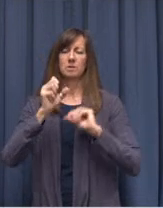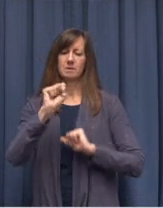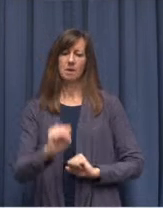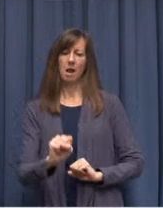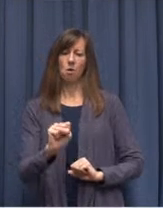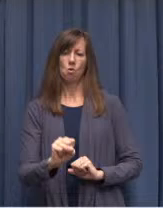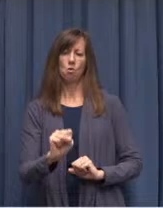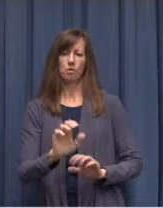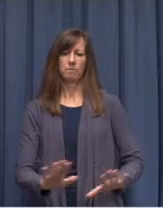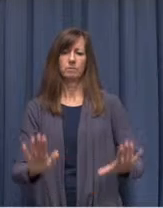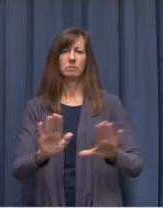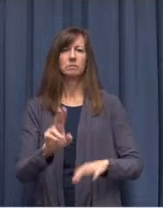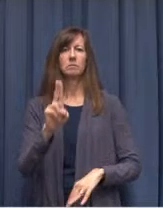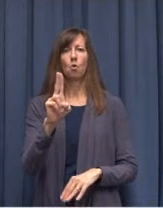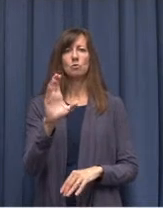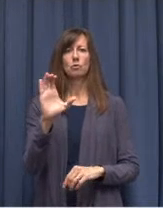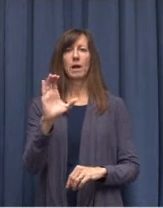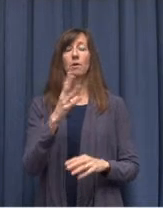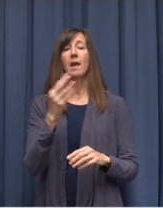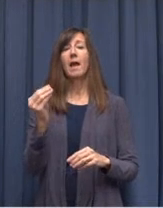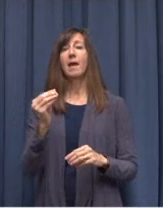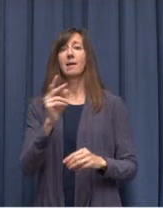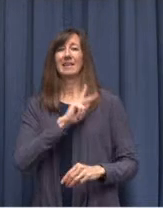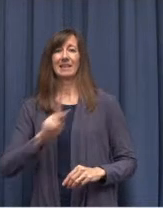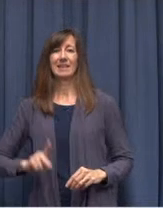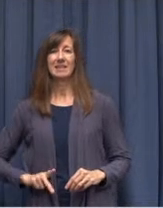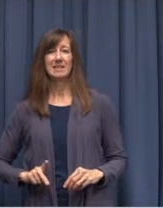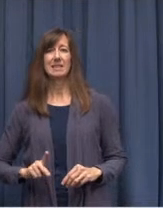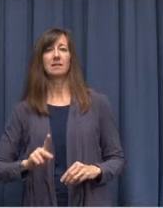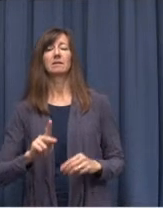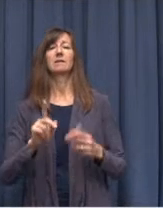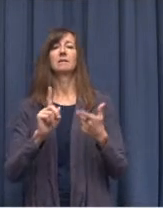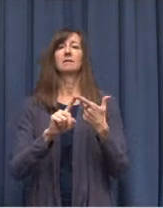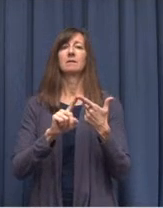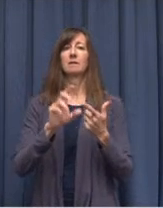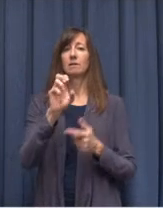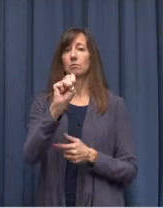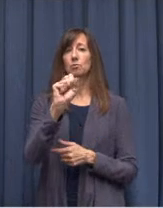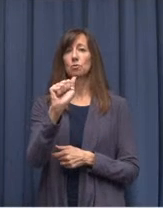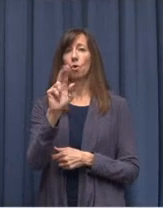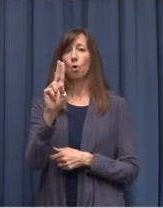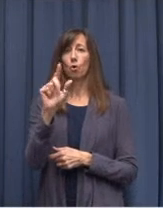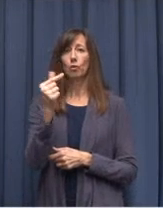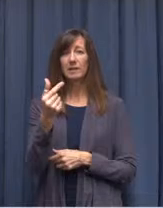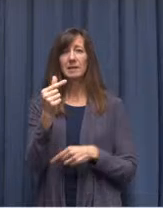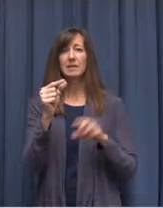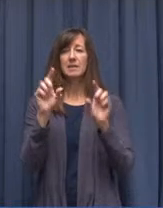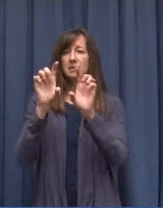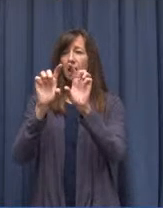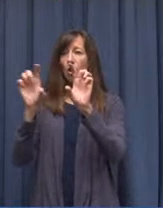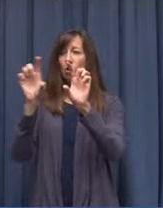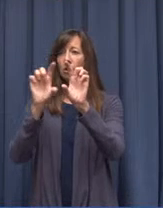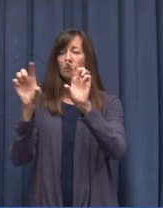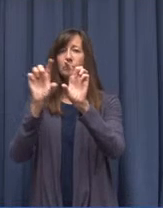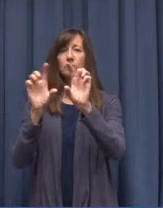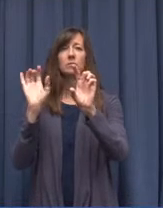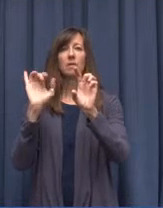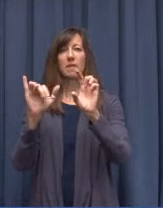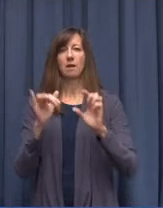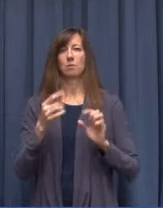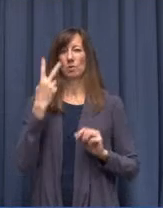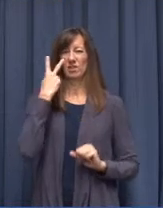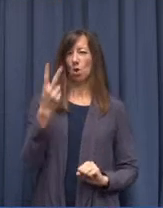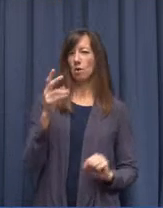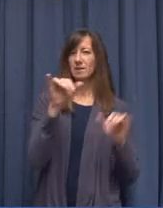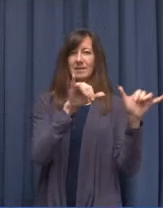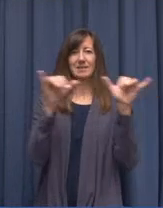more populated Kingston-Saugerties corridor, that's exactly what we were seeing at the beginning of the first wave in